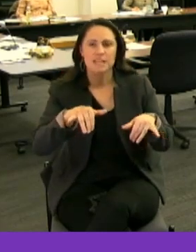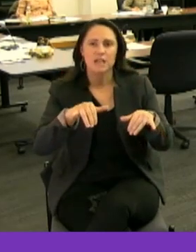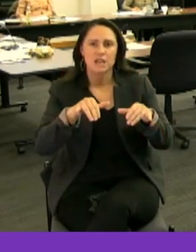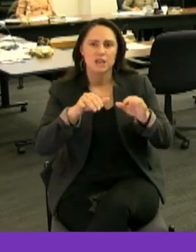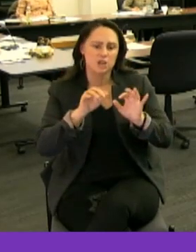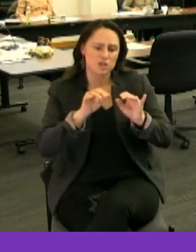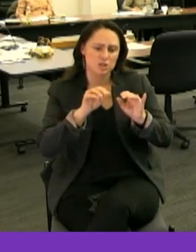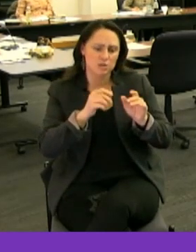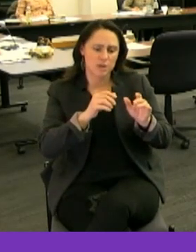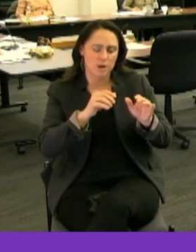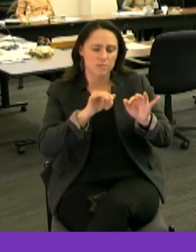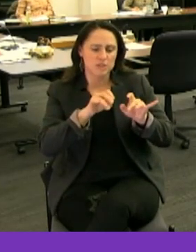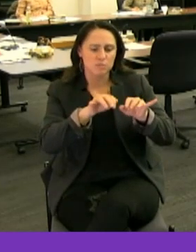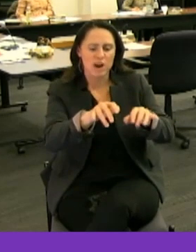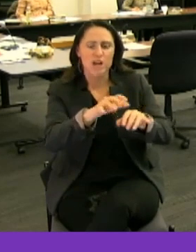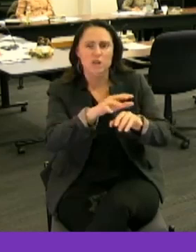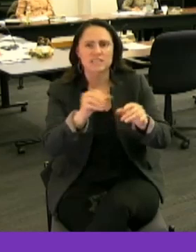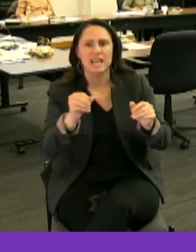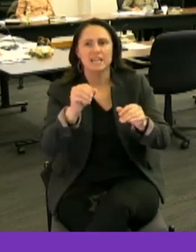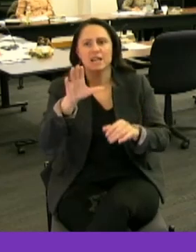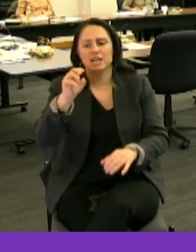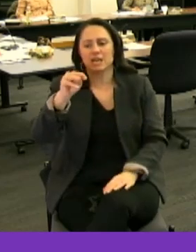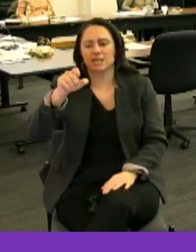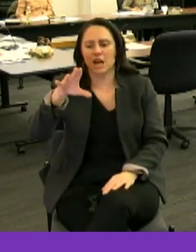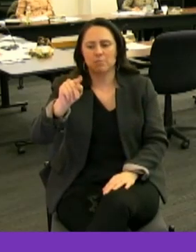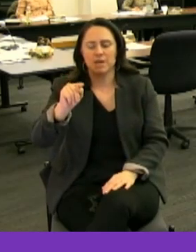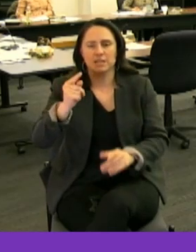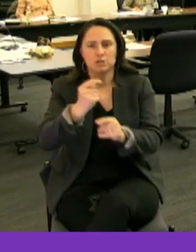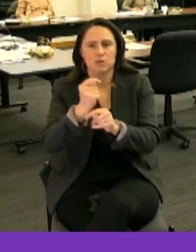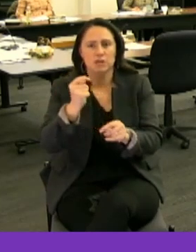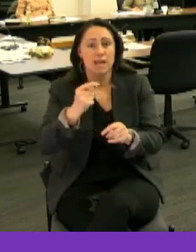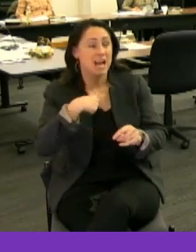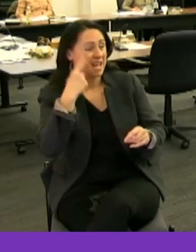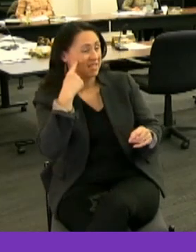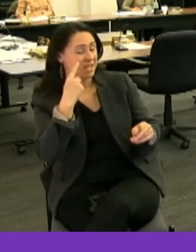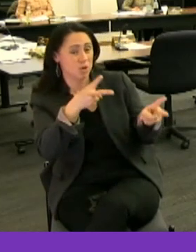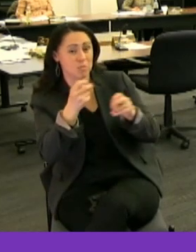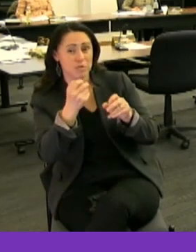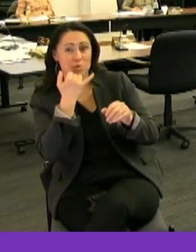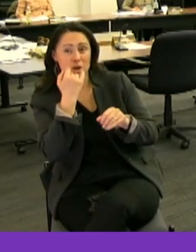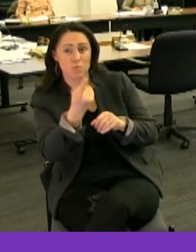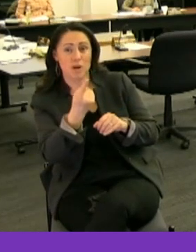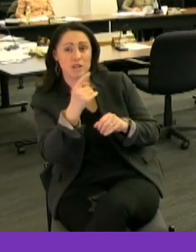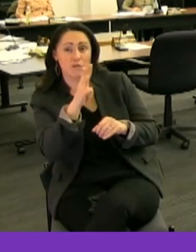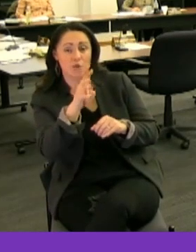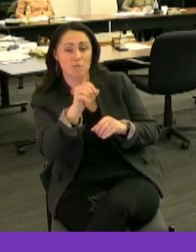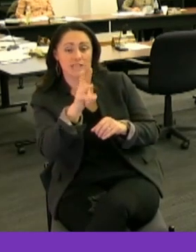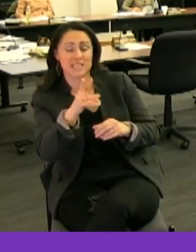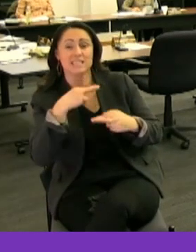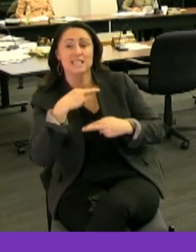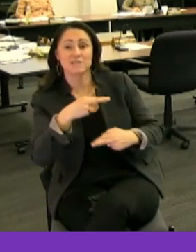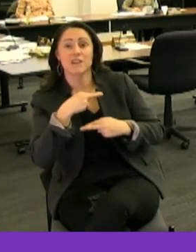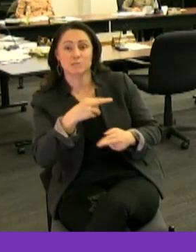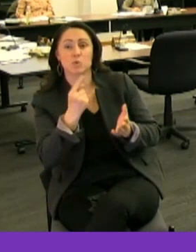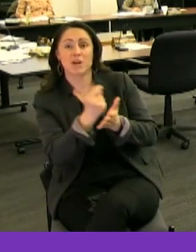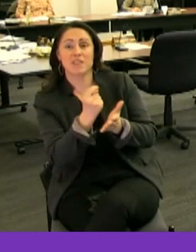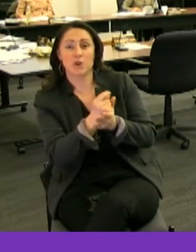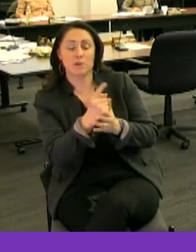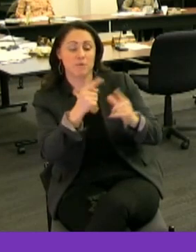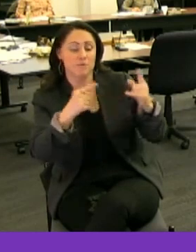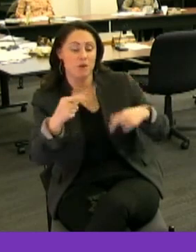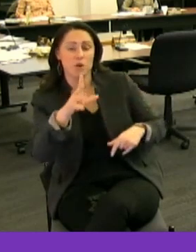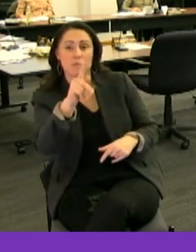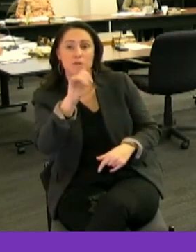track loaders. I think you pulled the wrong item. 4.6 is respiratory therapy variable tuition rate. Hold